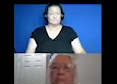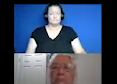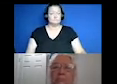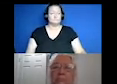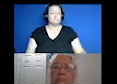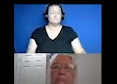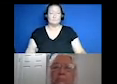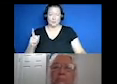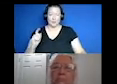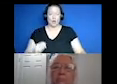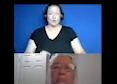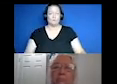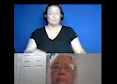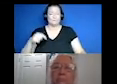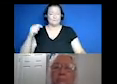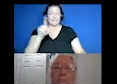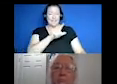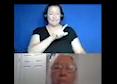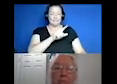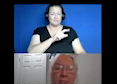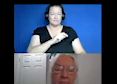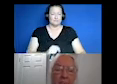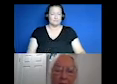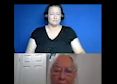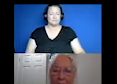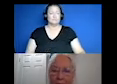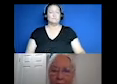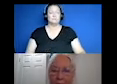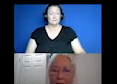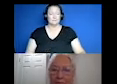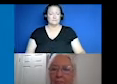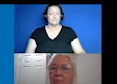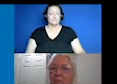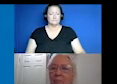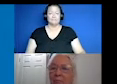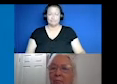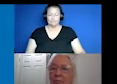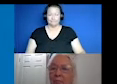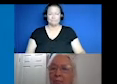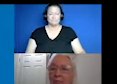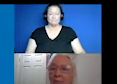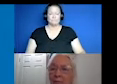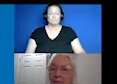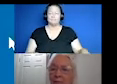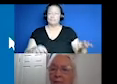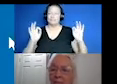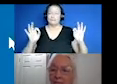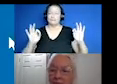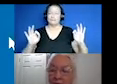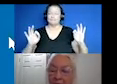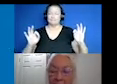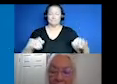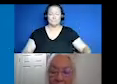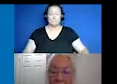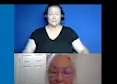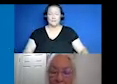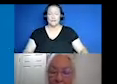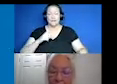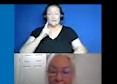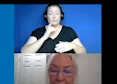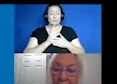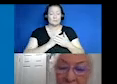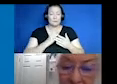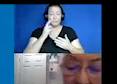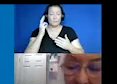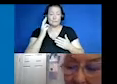There you go. And then all the way to the left. All right. Perfect. Looks great. For some reason, the little